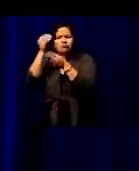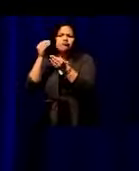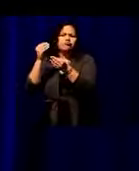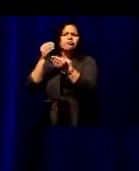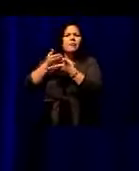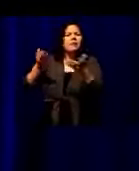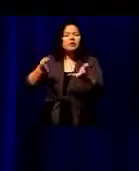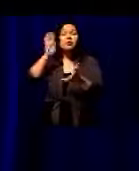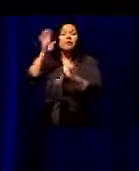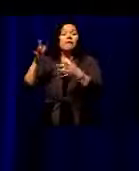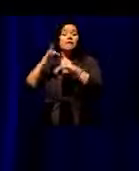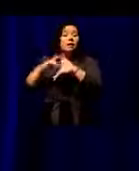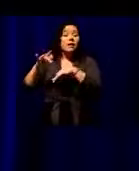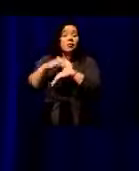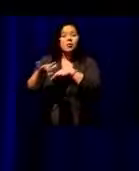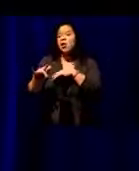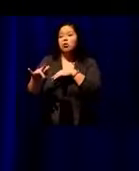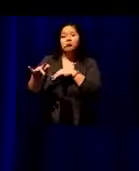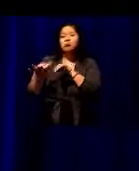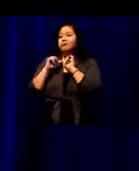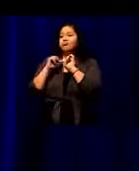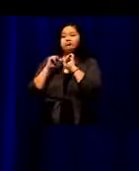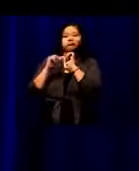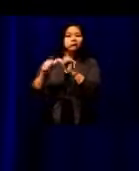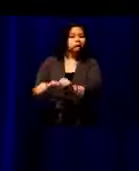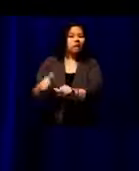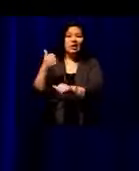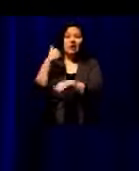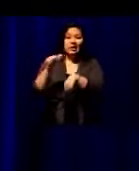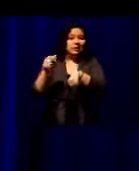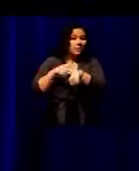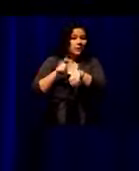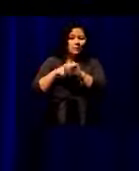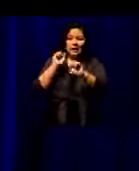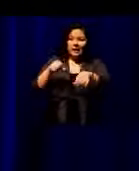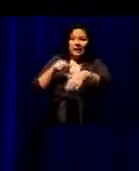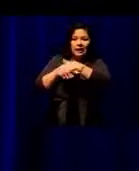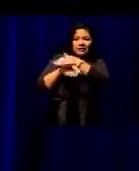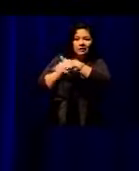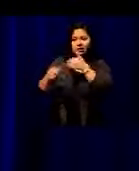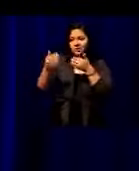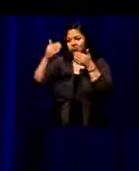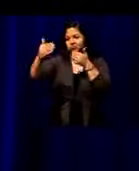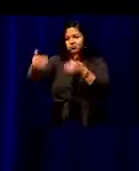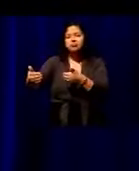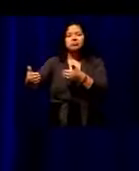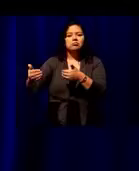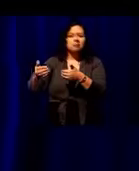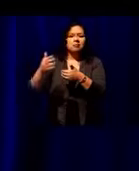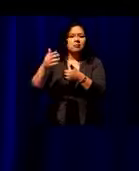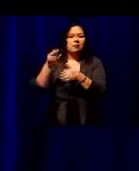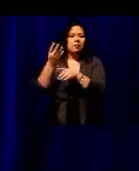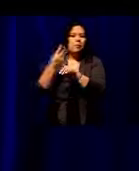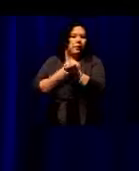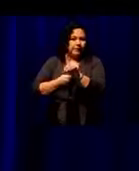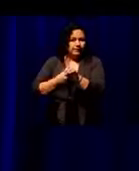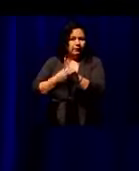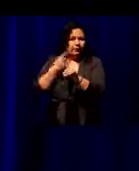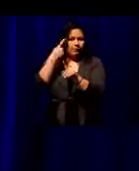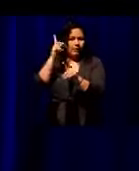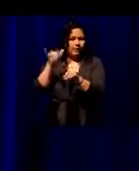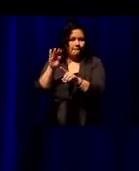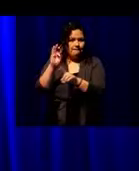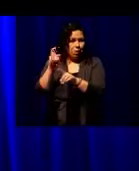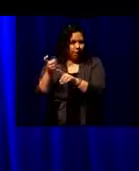you for as long as you would like it over the course of the couple of months that the box